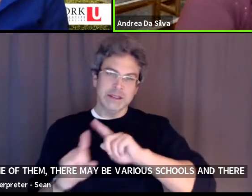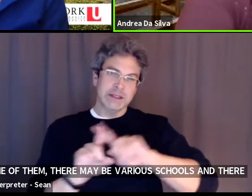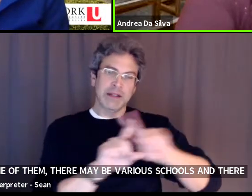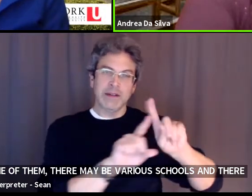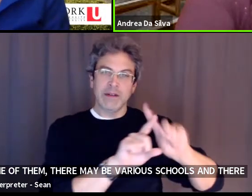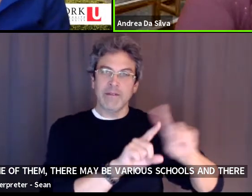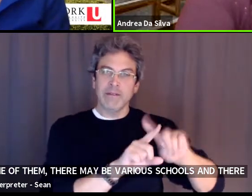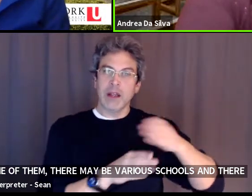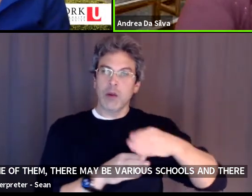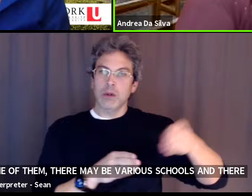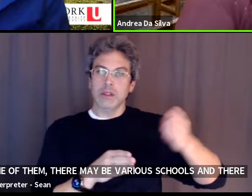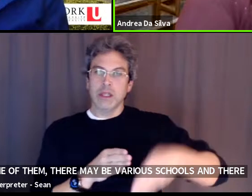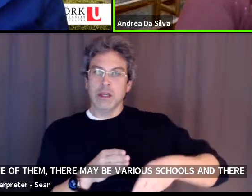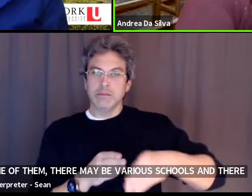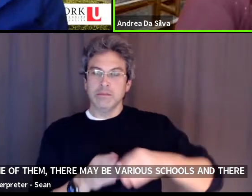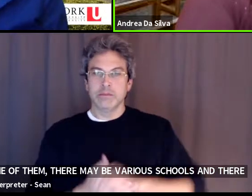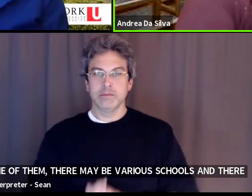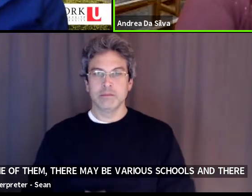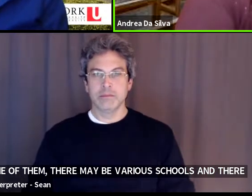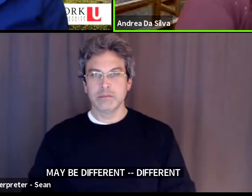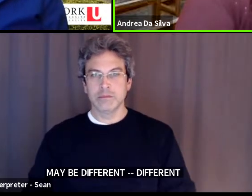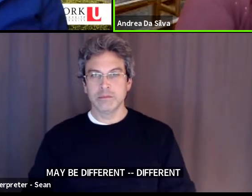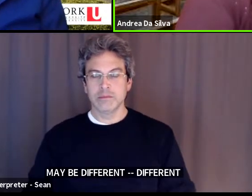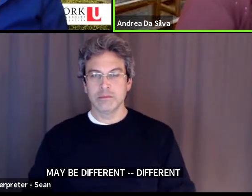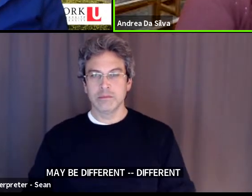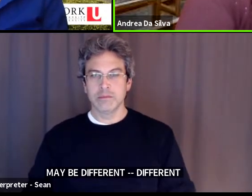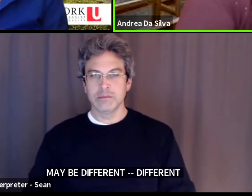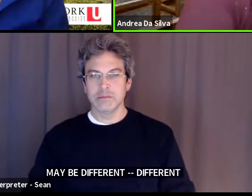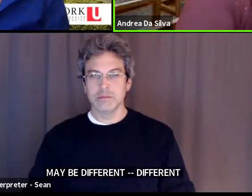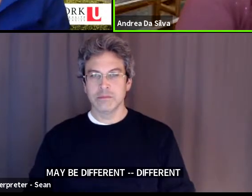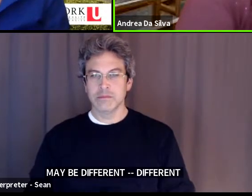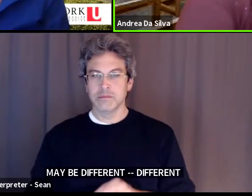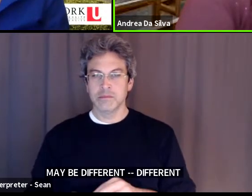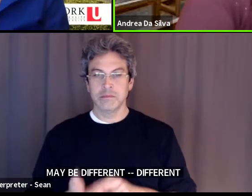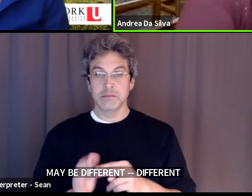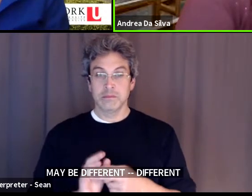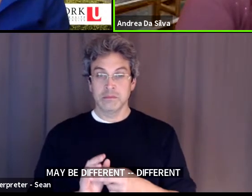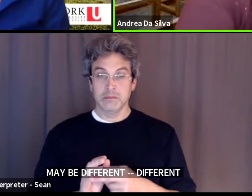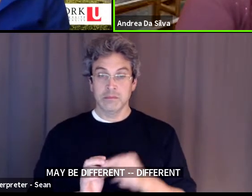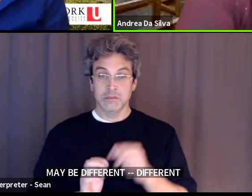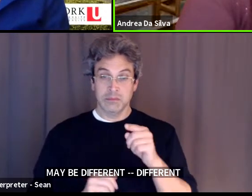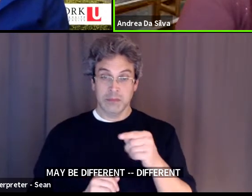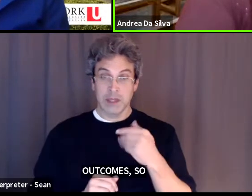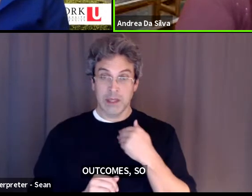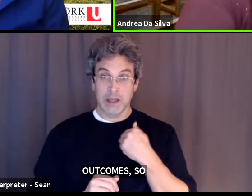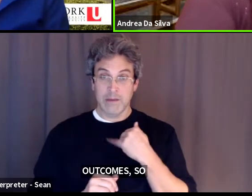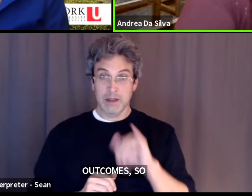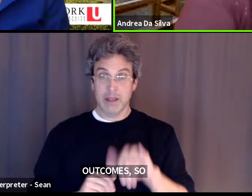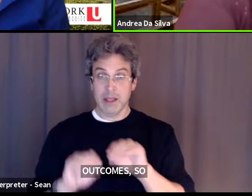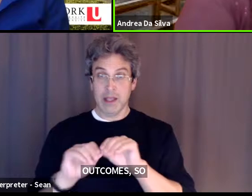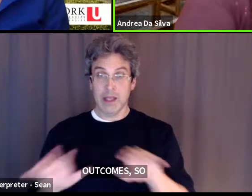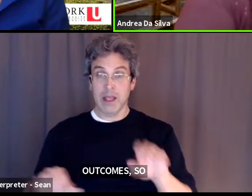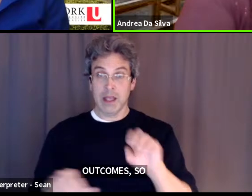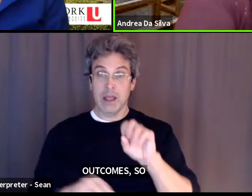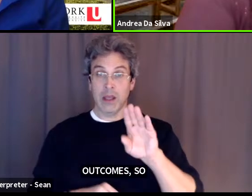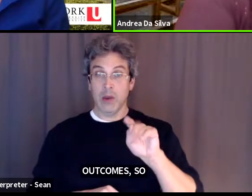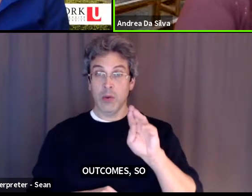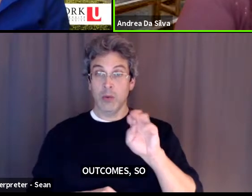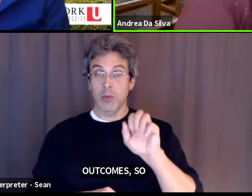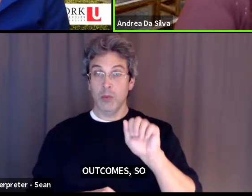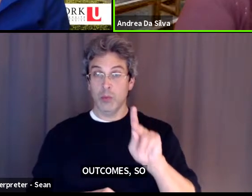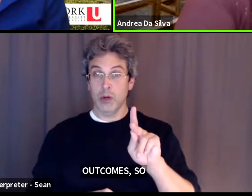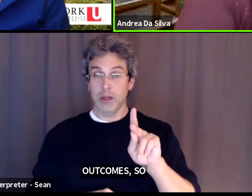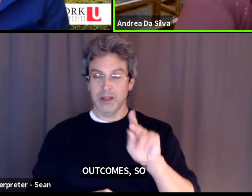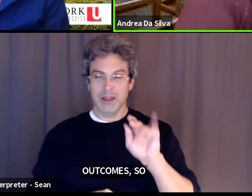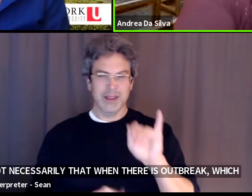outcomes. So not necessarily that when there is an outbreak, which is the two which